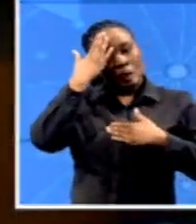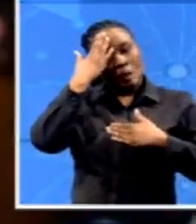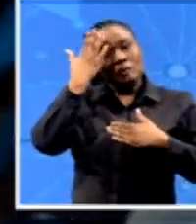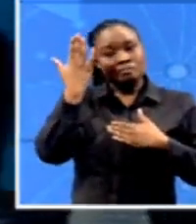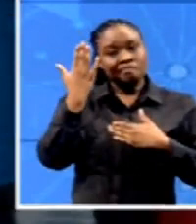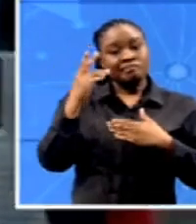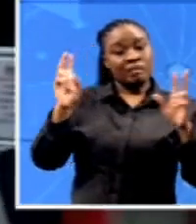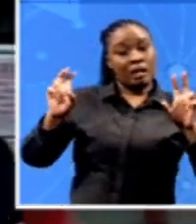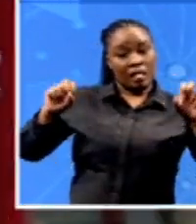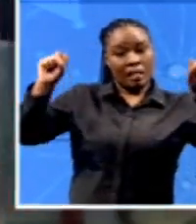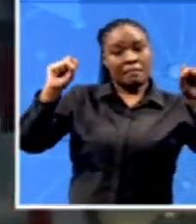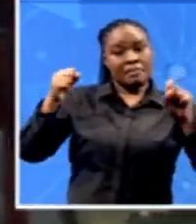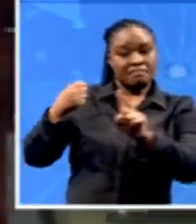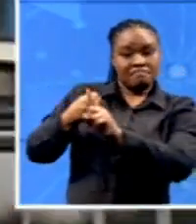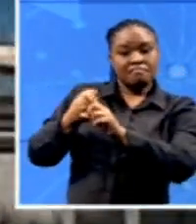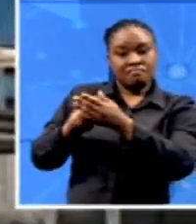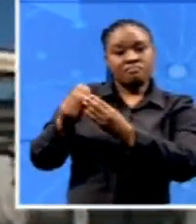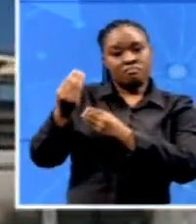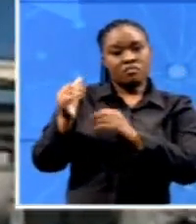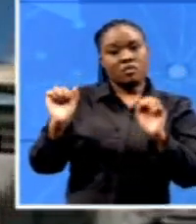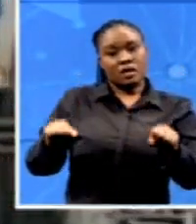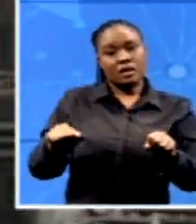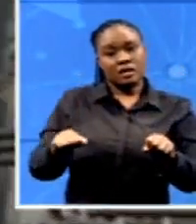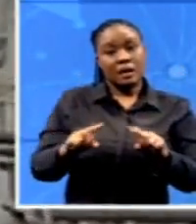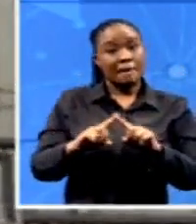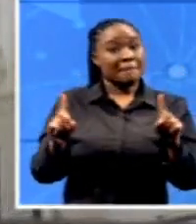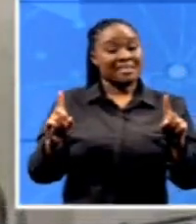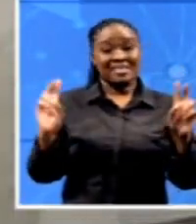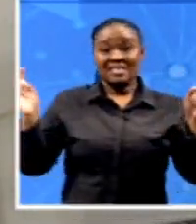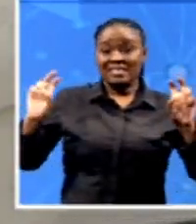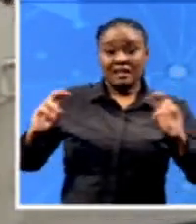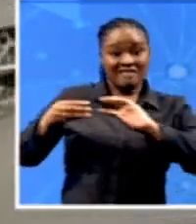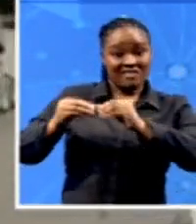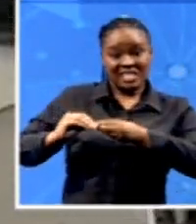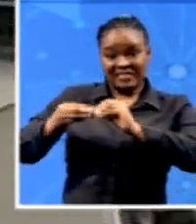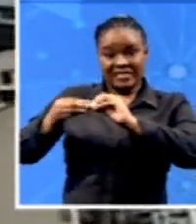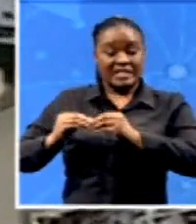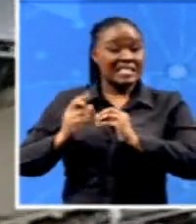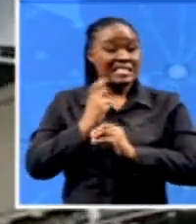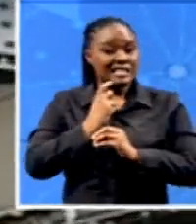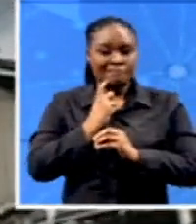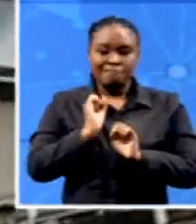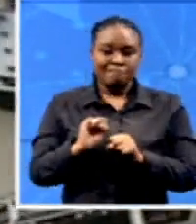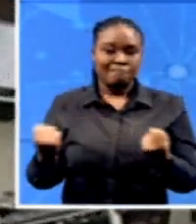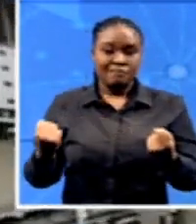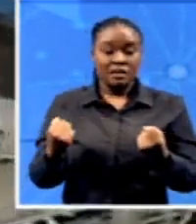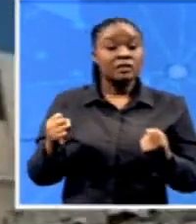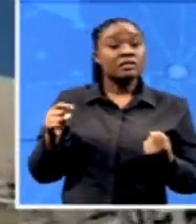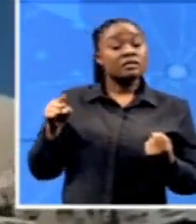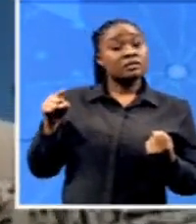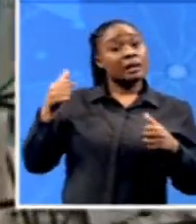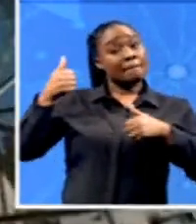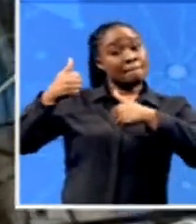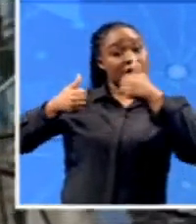the electricity challenge has not been easy. The current management at Eskom says it has inherited a slew of